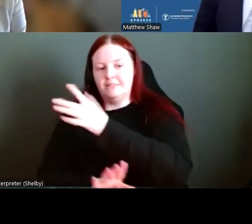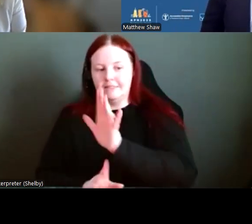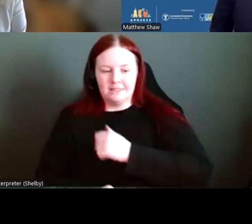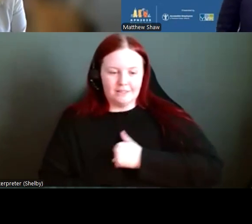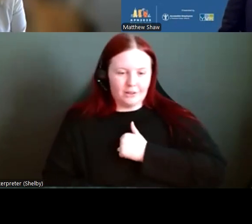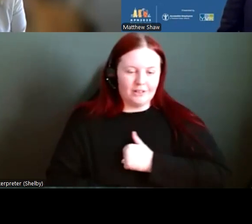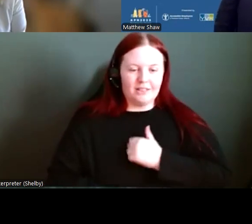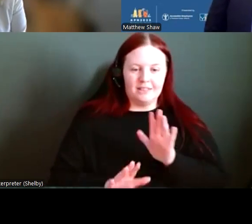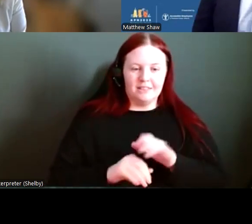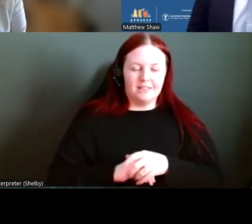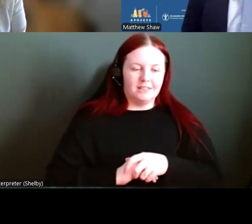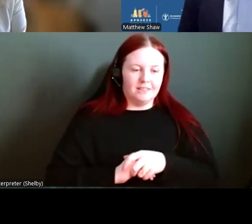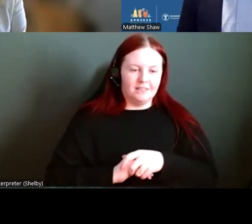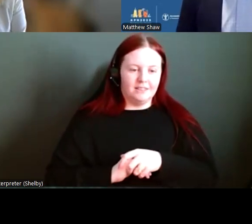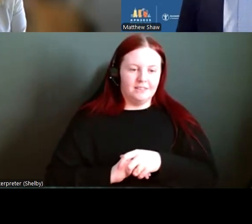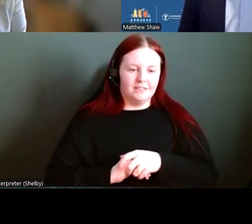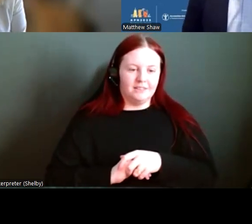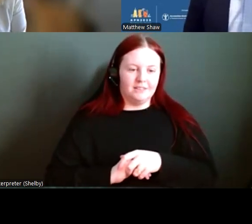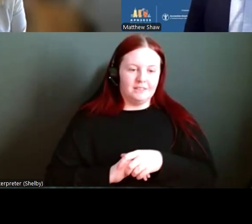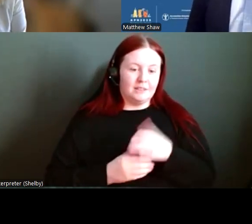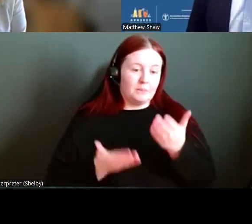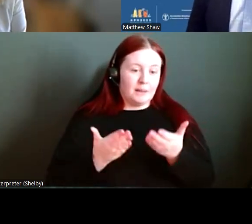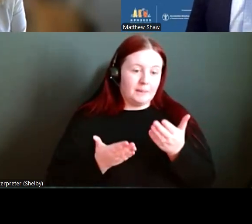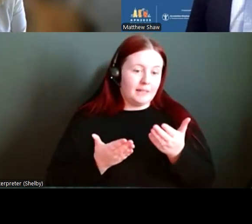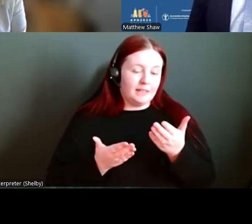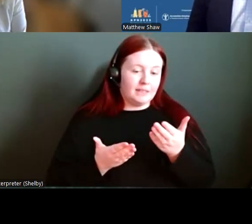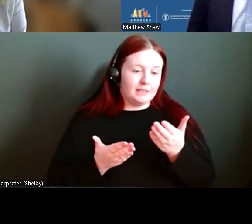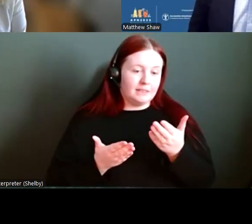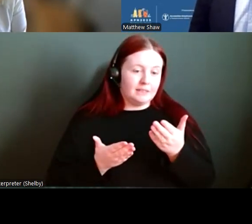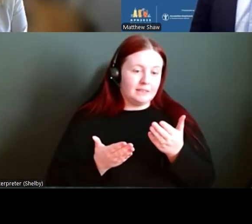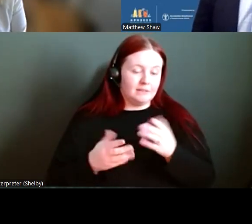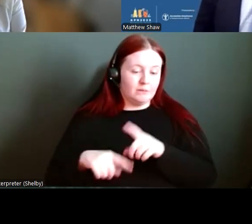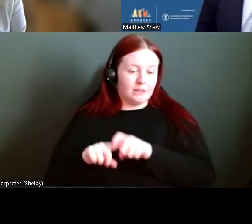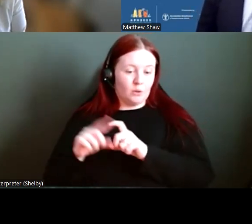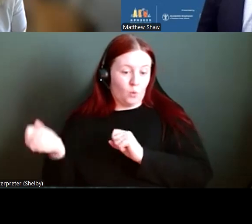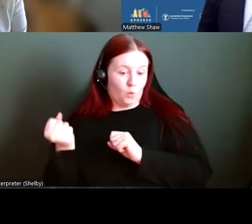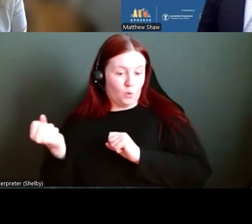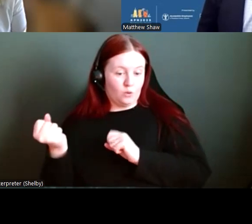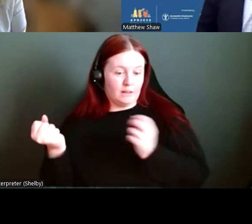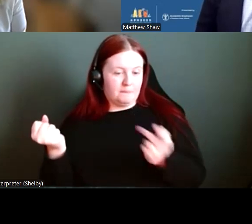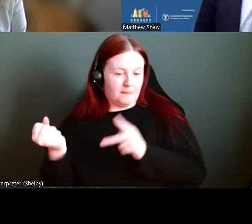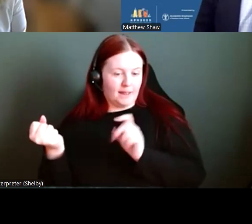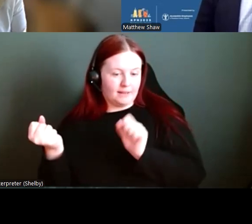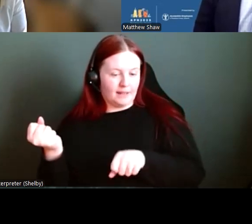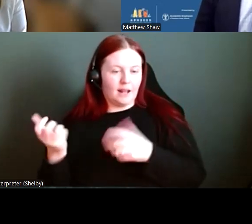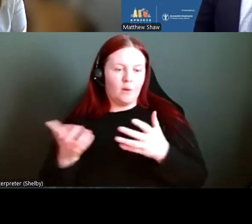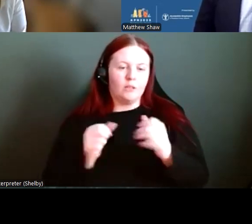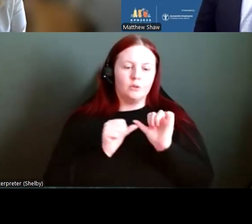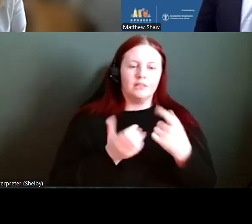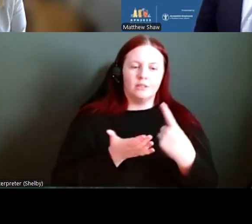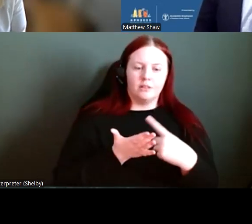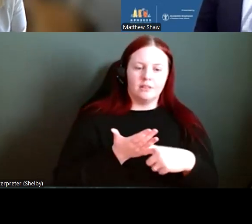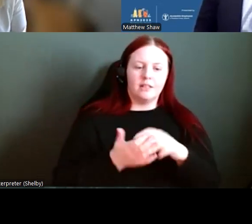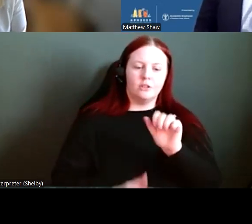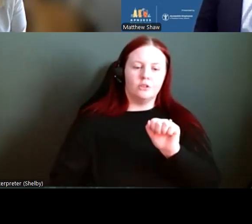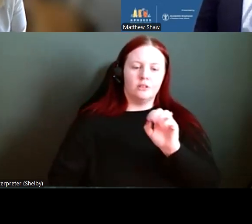a question. So maybe we can come back to that. I do want to continue the conversation though, Amber,